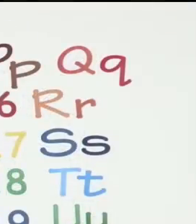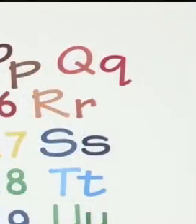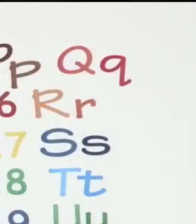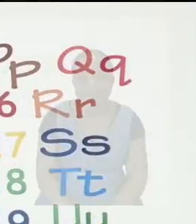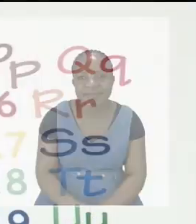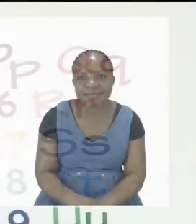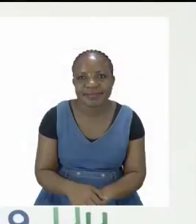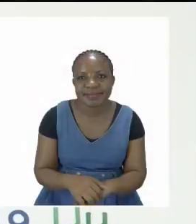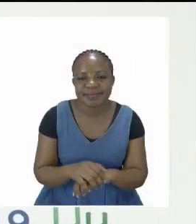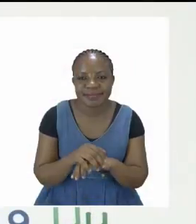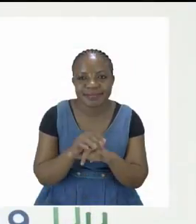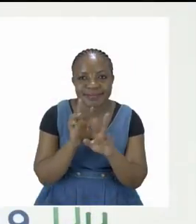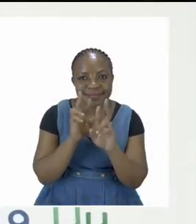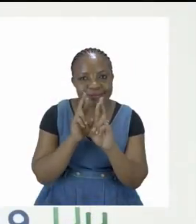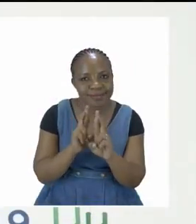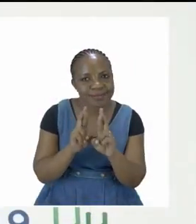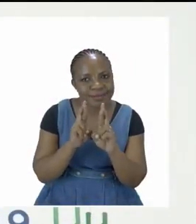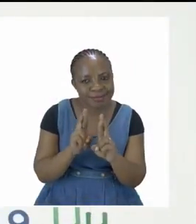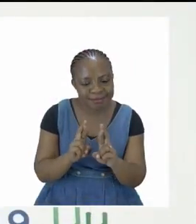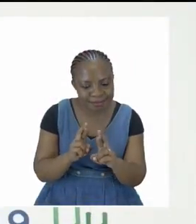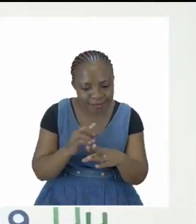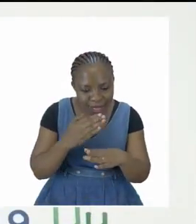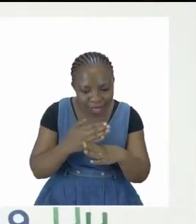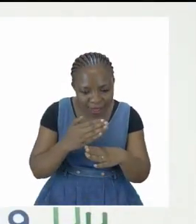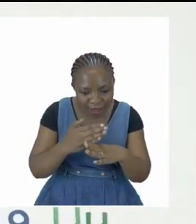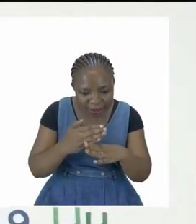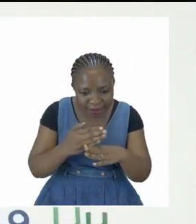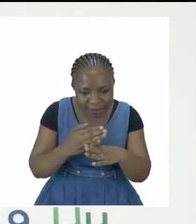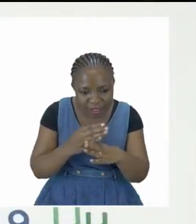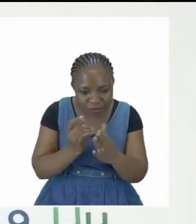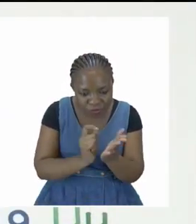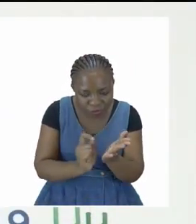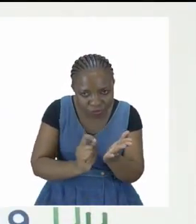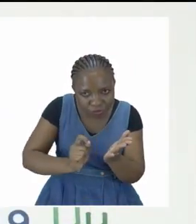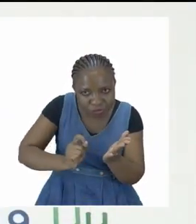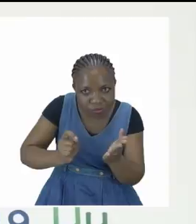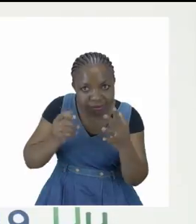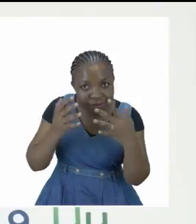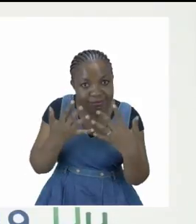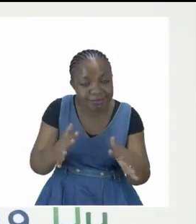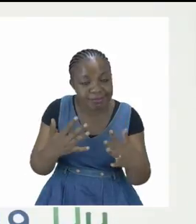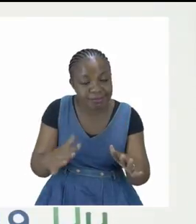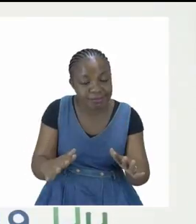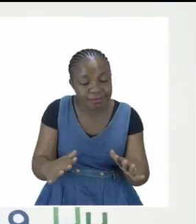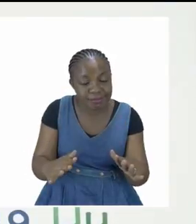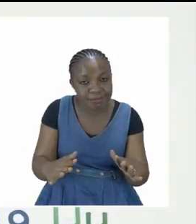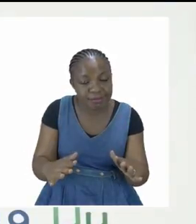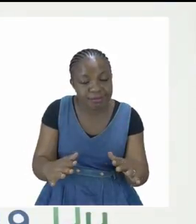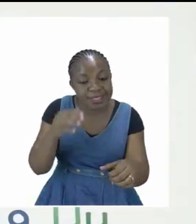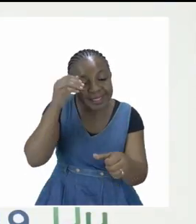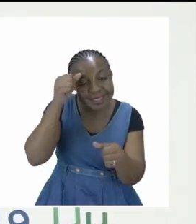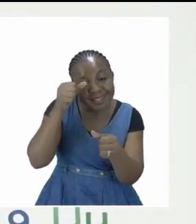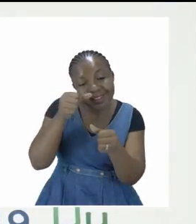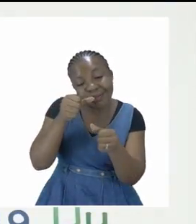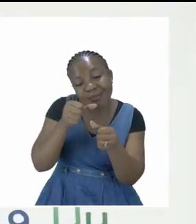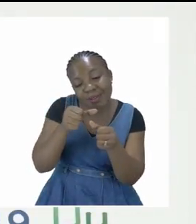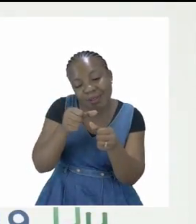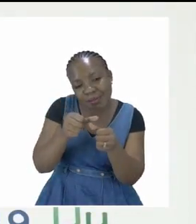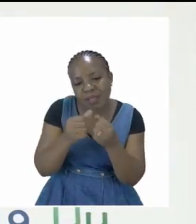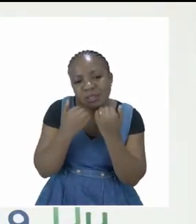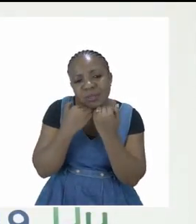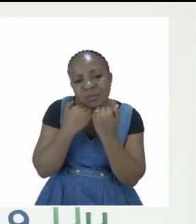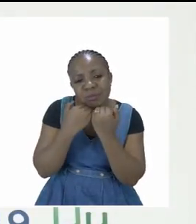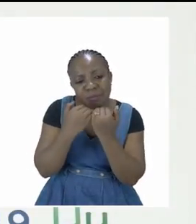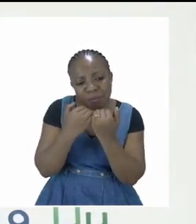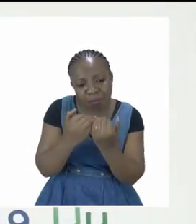I hope you managed to finish your exercise. And remember, it's very important to check your answers